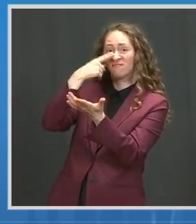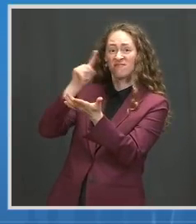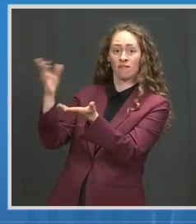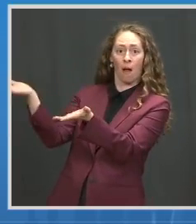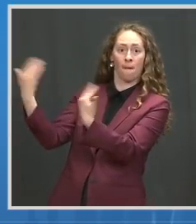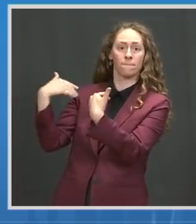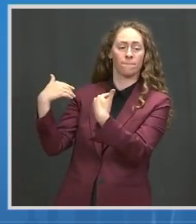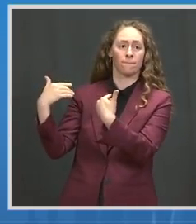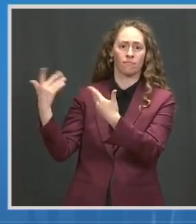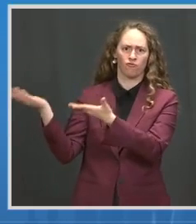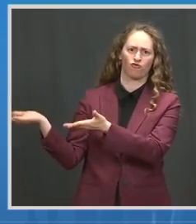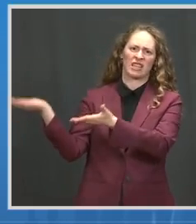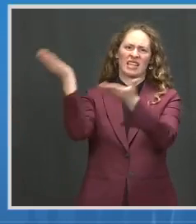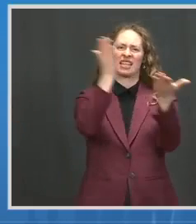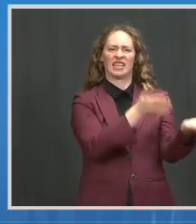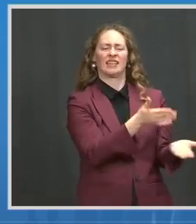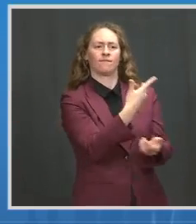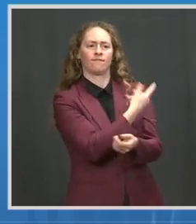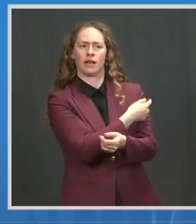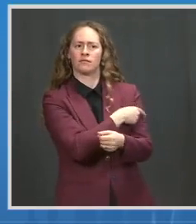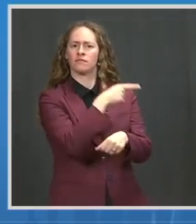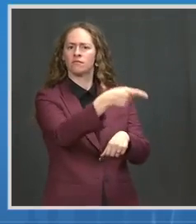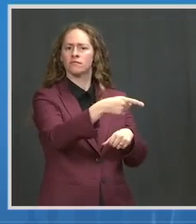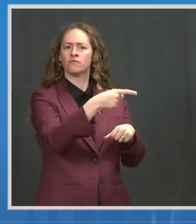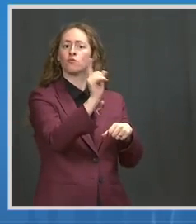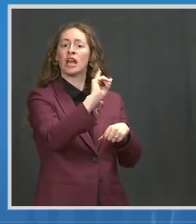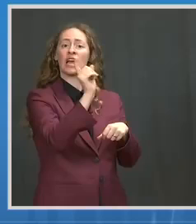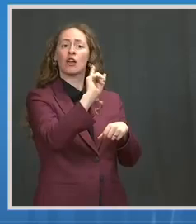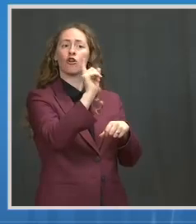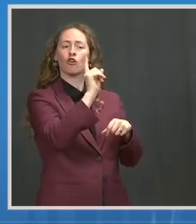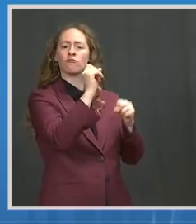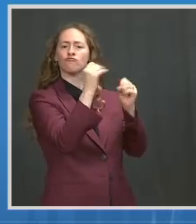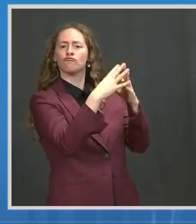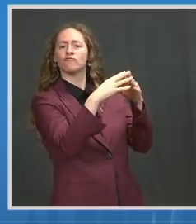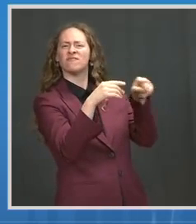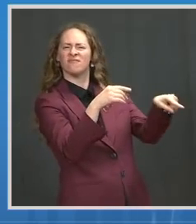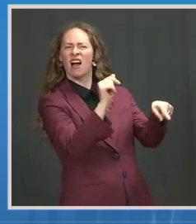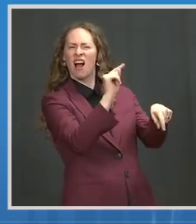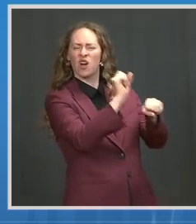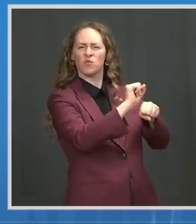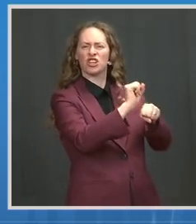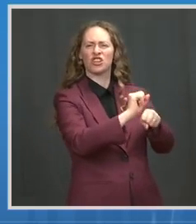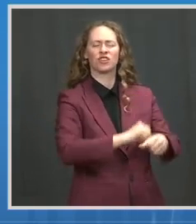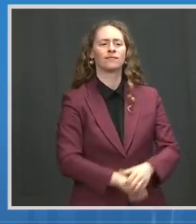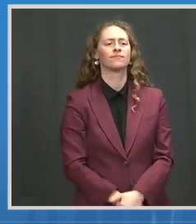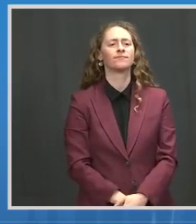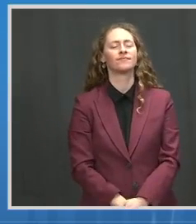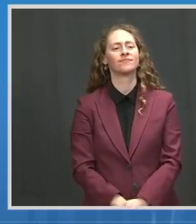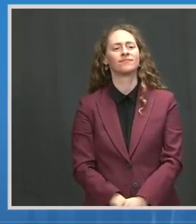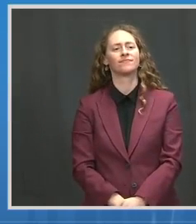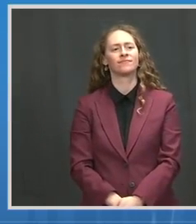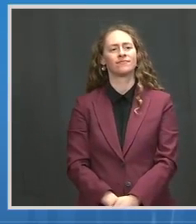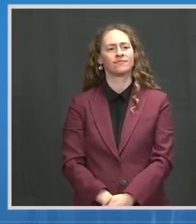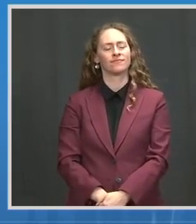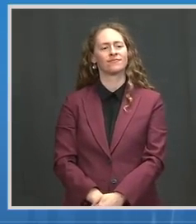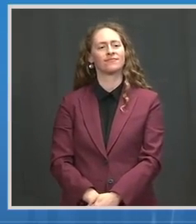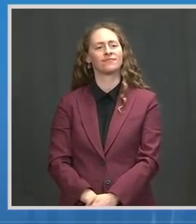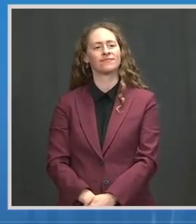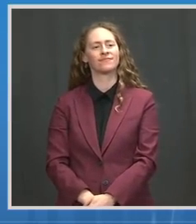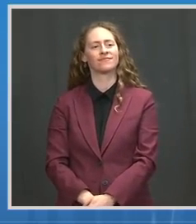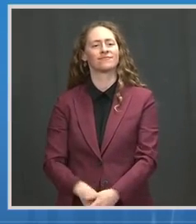clinic and usually make it happen in a matter of days. Many states and many businesses have launched incentive